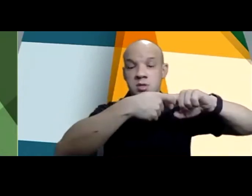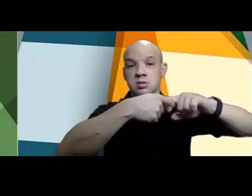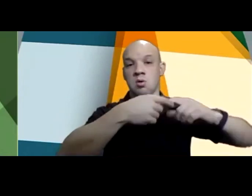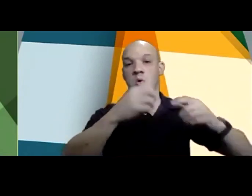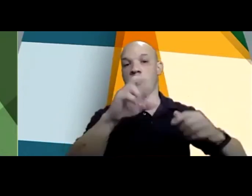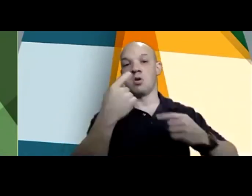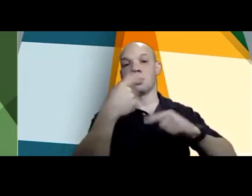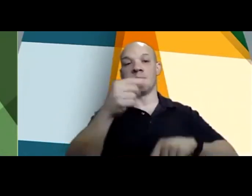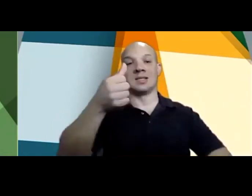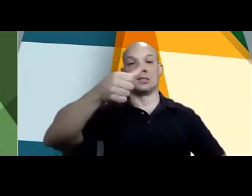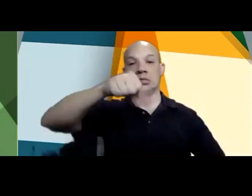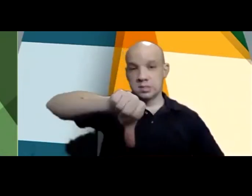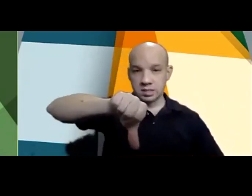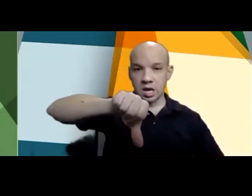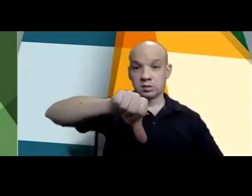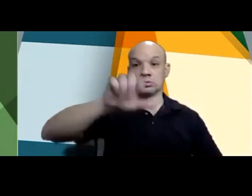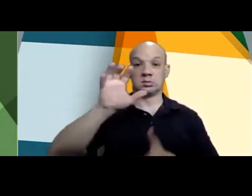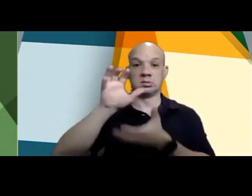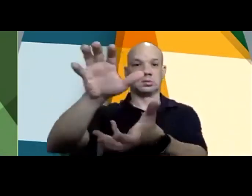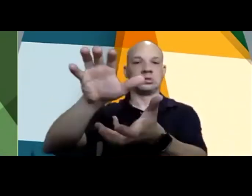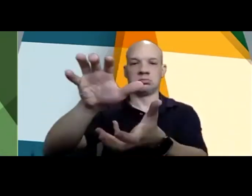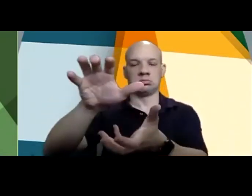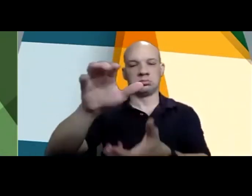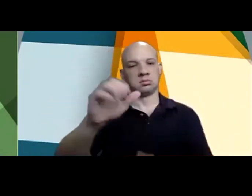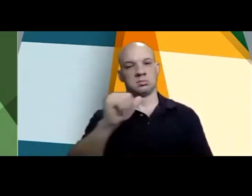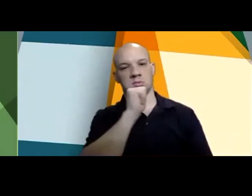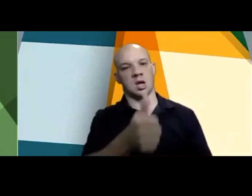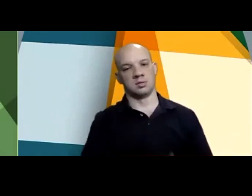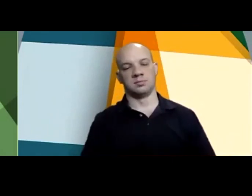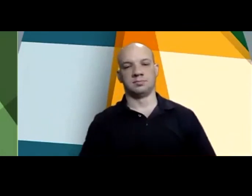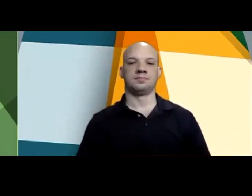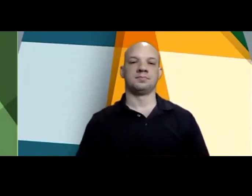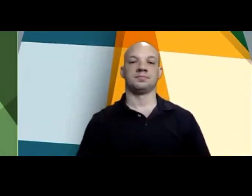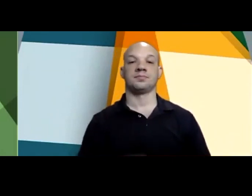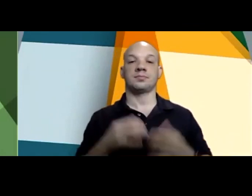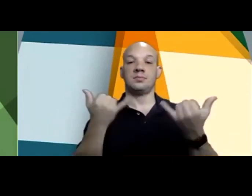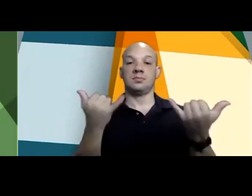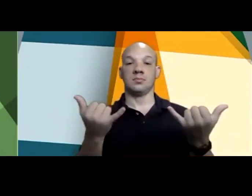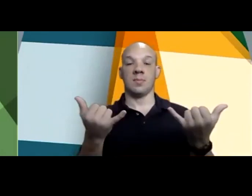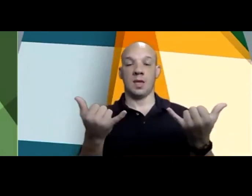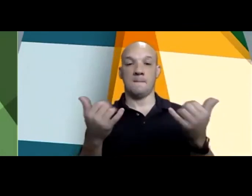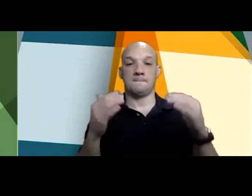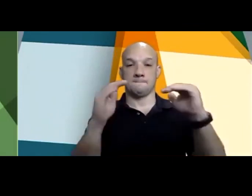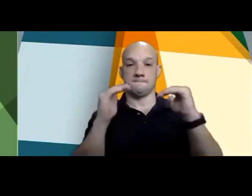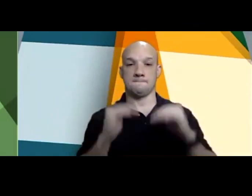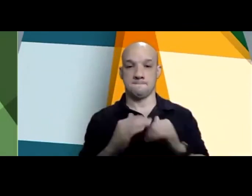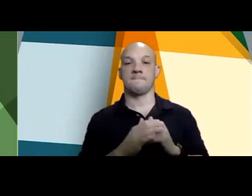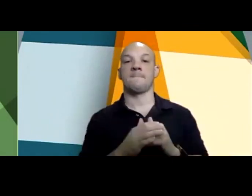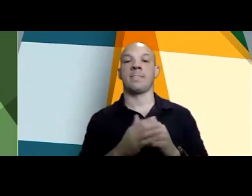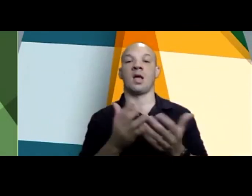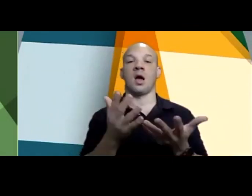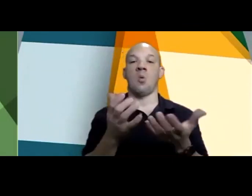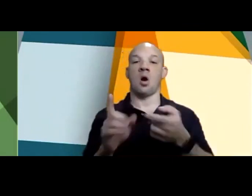denial of participation. And now, I would like to